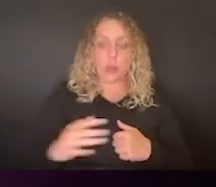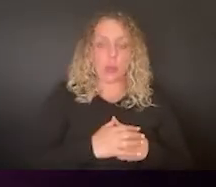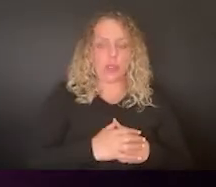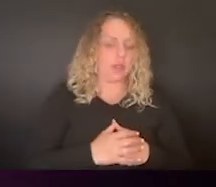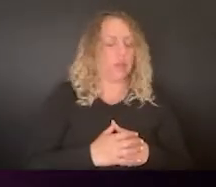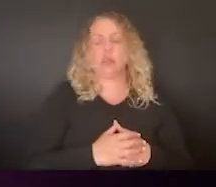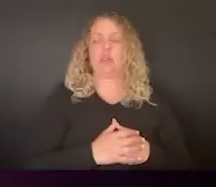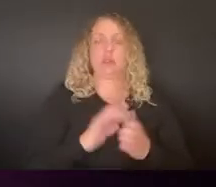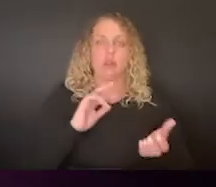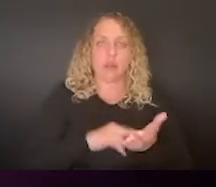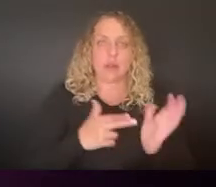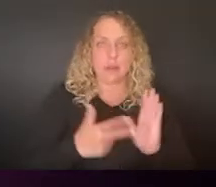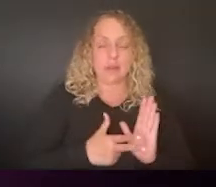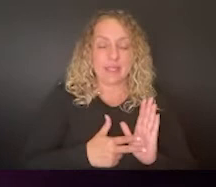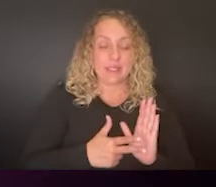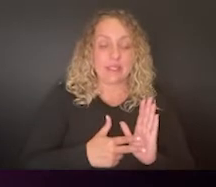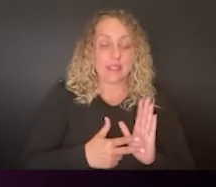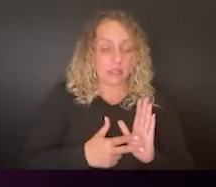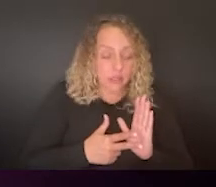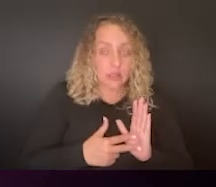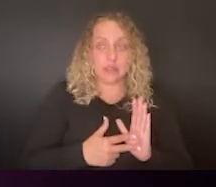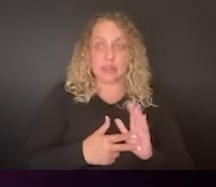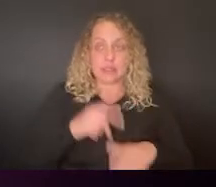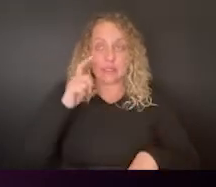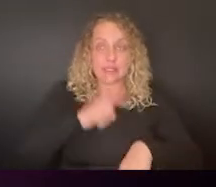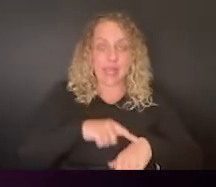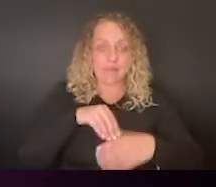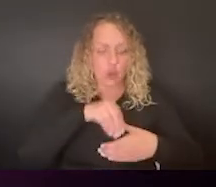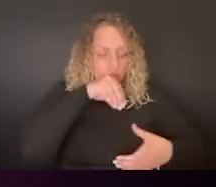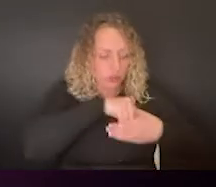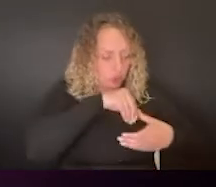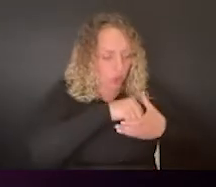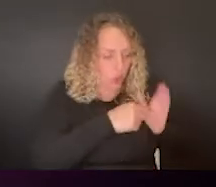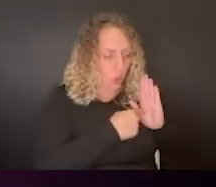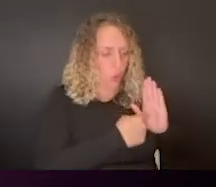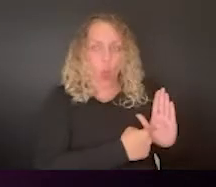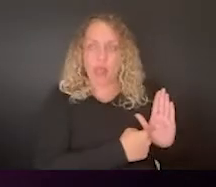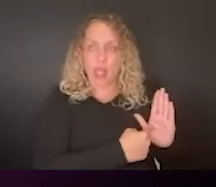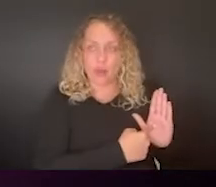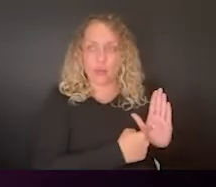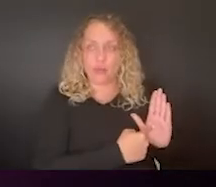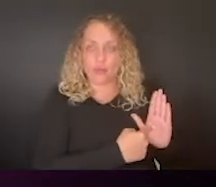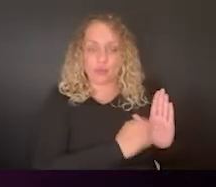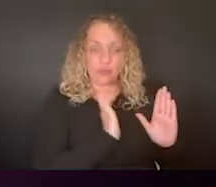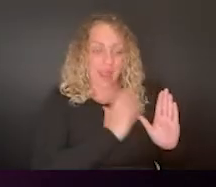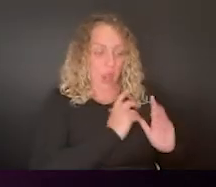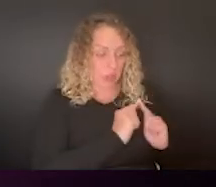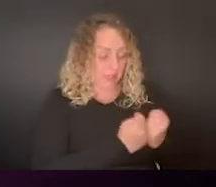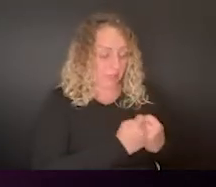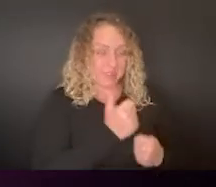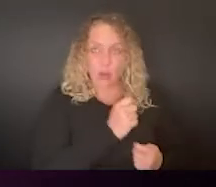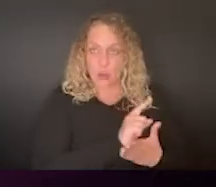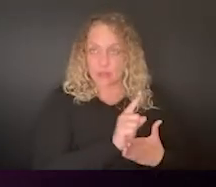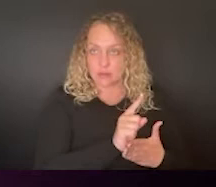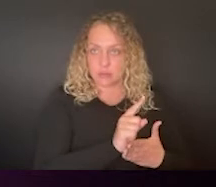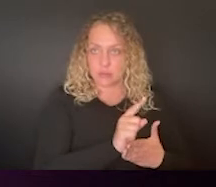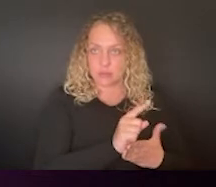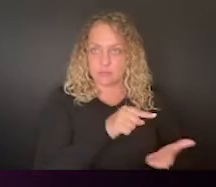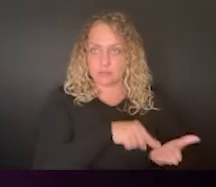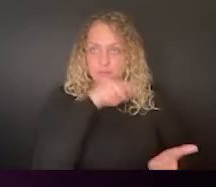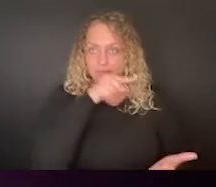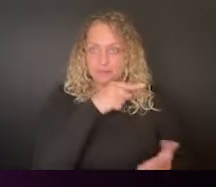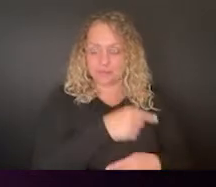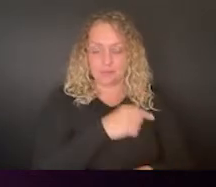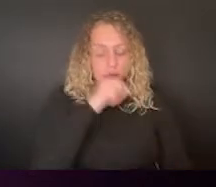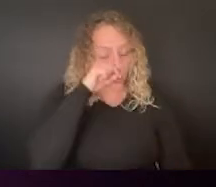And it was a secret project for most of the company. Woo! That meant the time